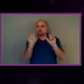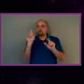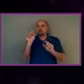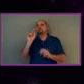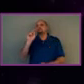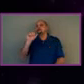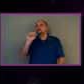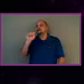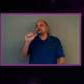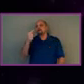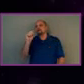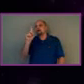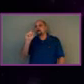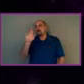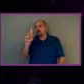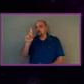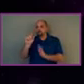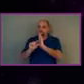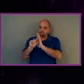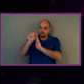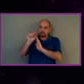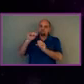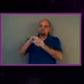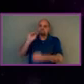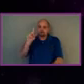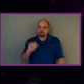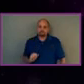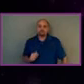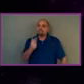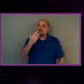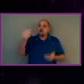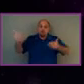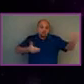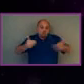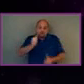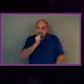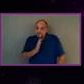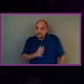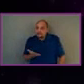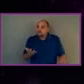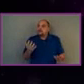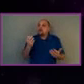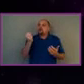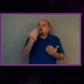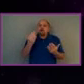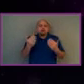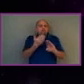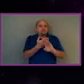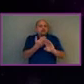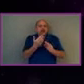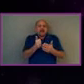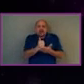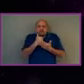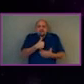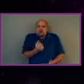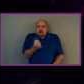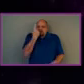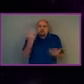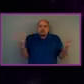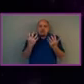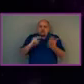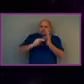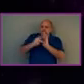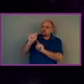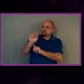Ladies, thank you all so much for being here today. And to kick things off, could you help us understand a little bit more about what a Trojan